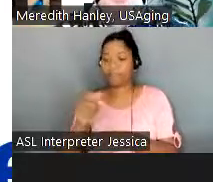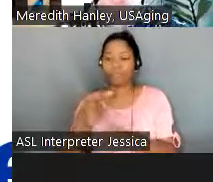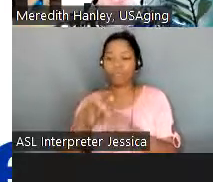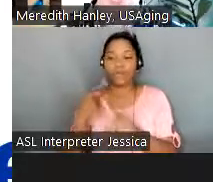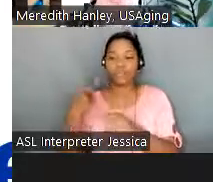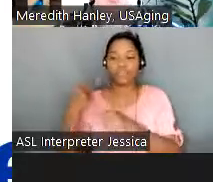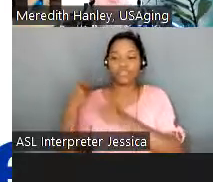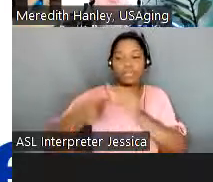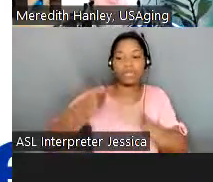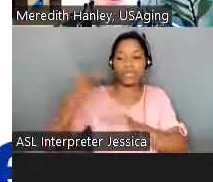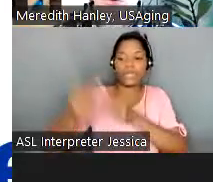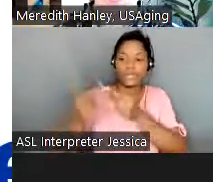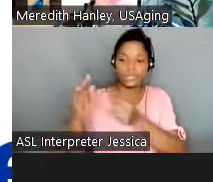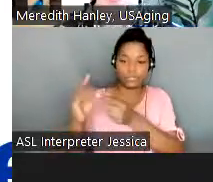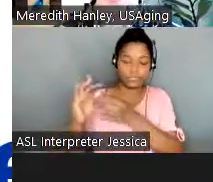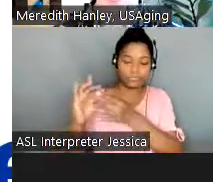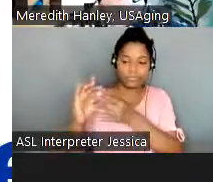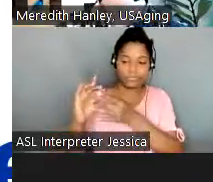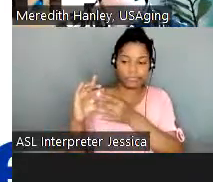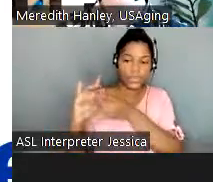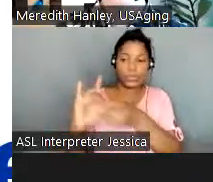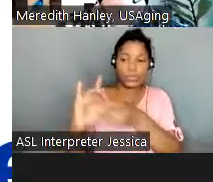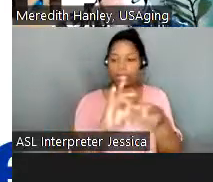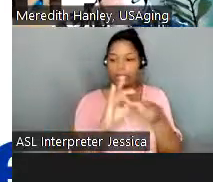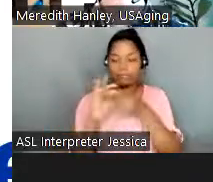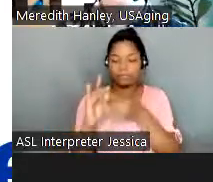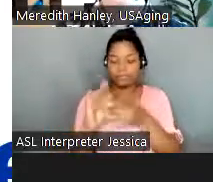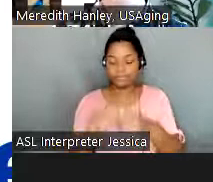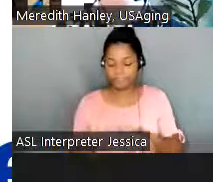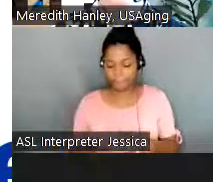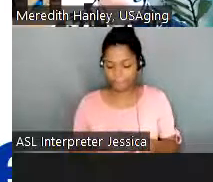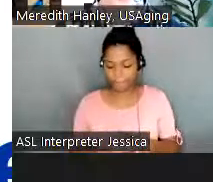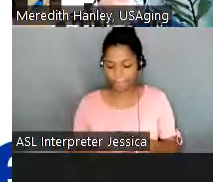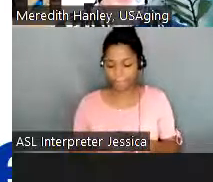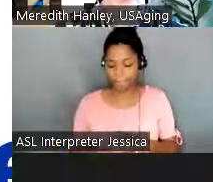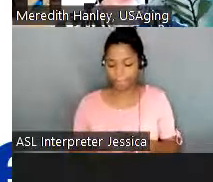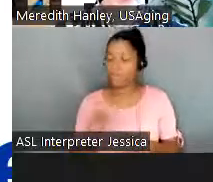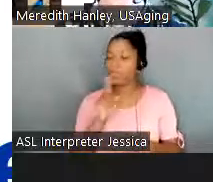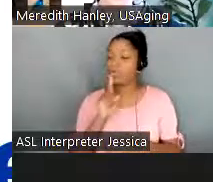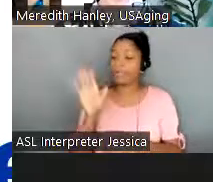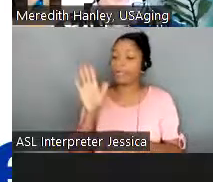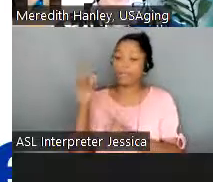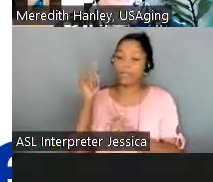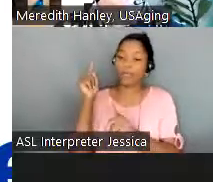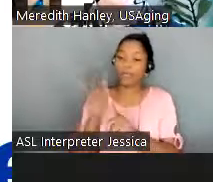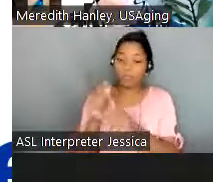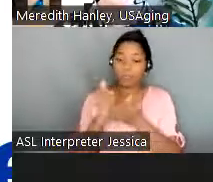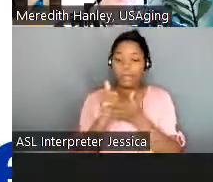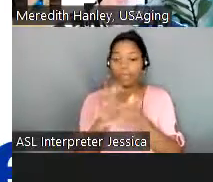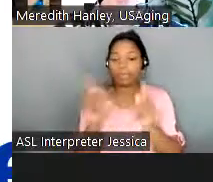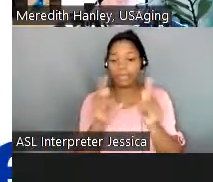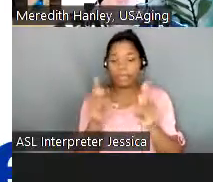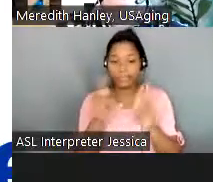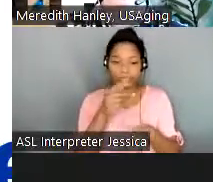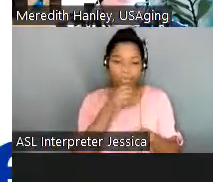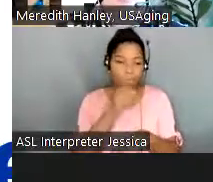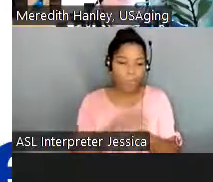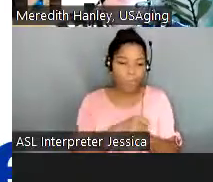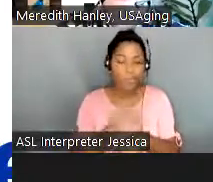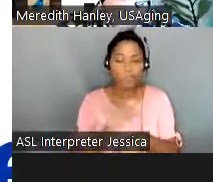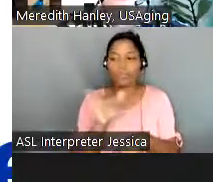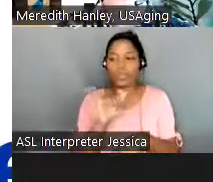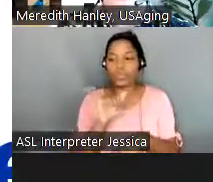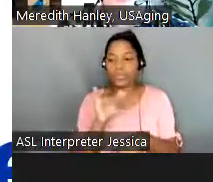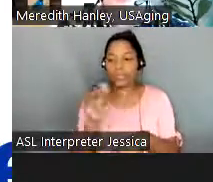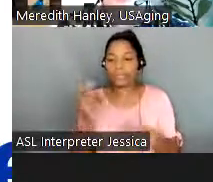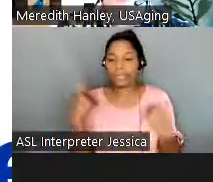Generations United's mission is to improve the lives of children, youth, and older adults through intergenerational collaboration, public policies, and